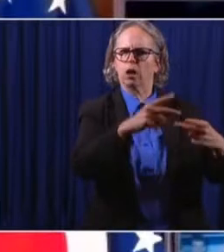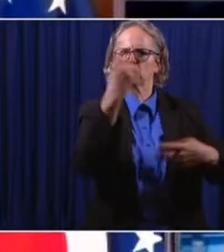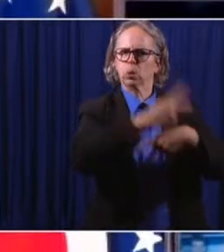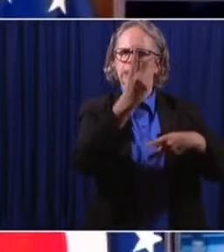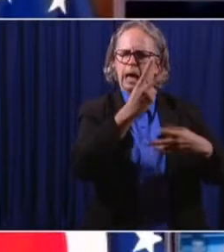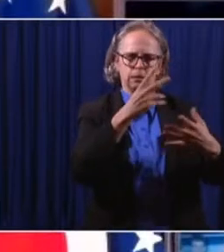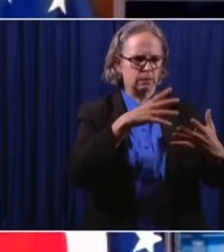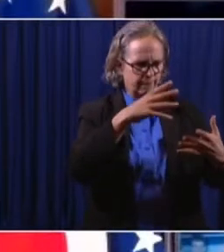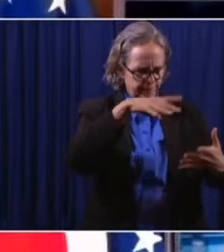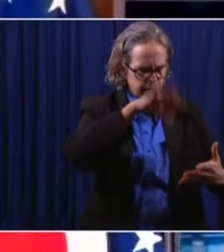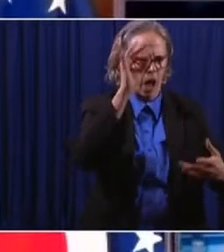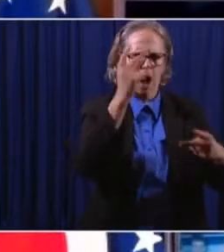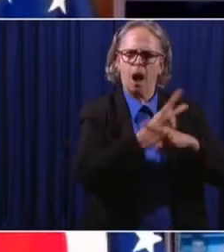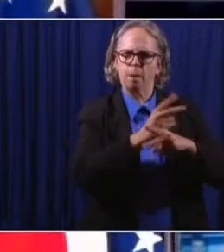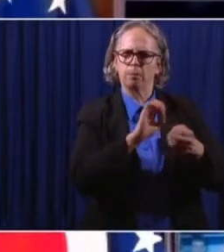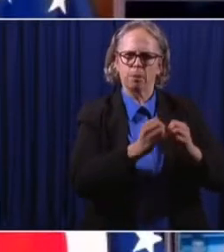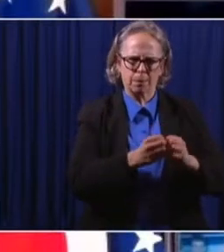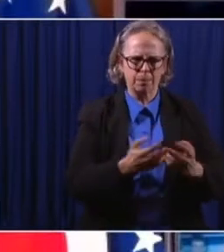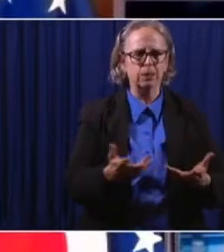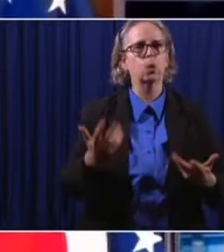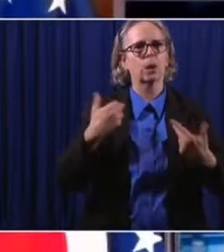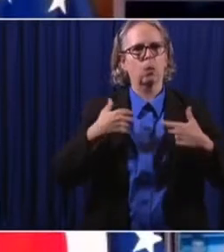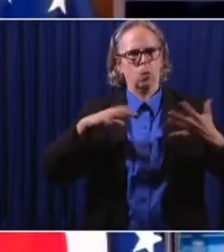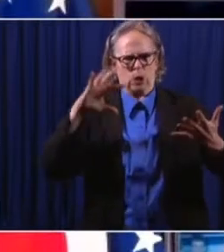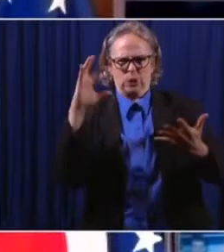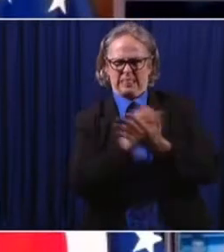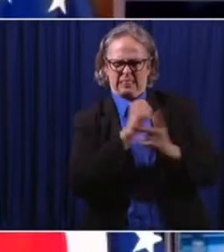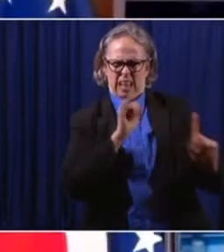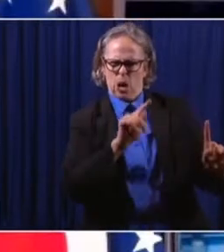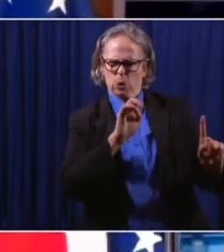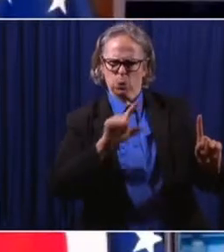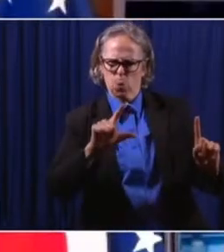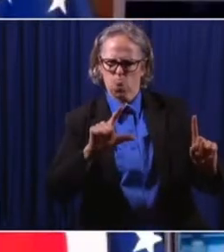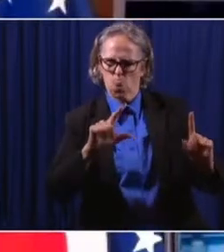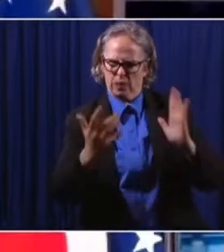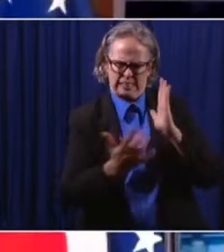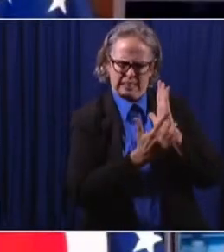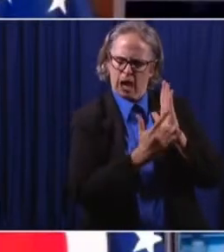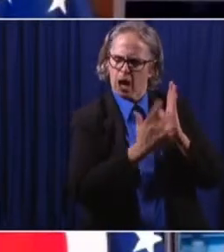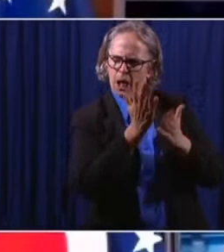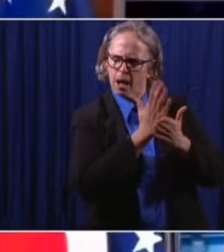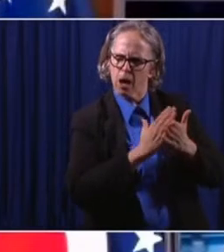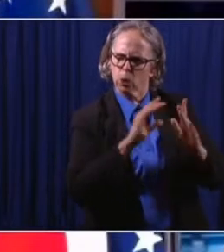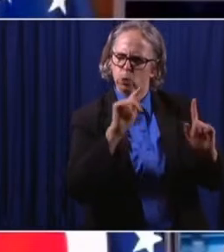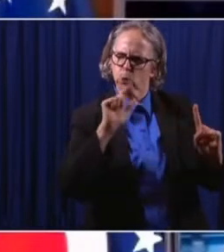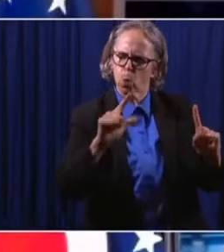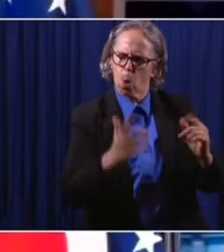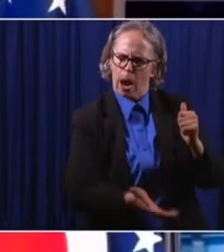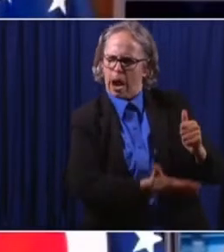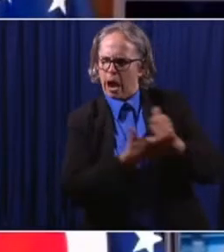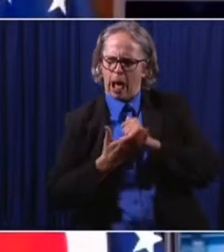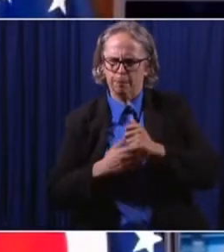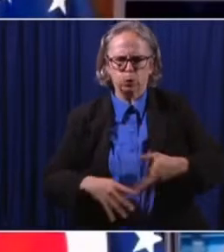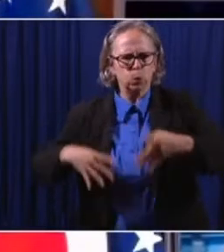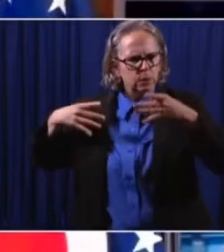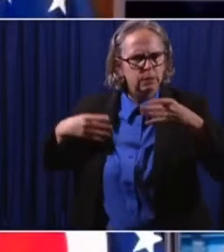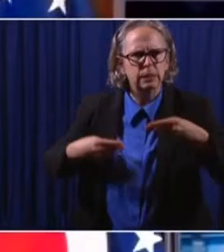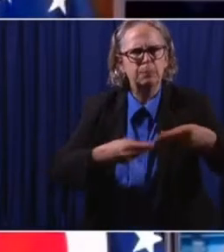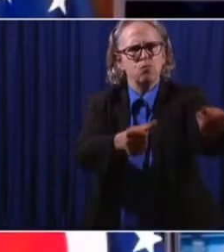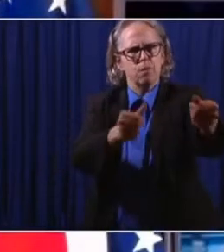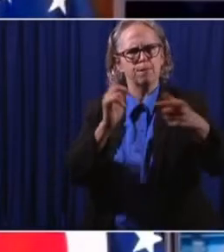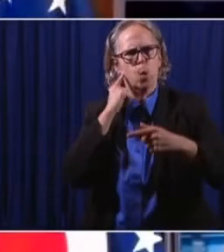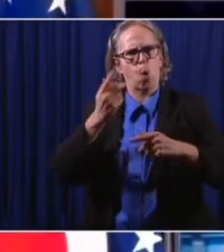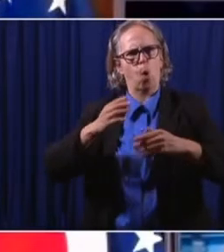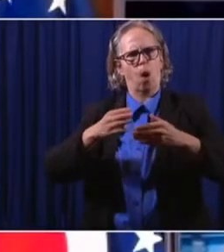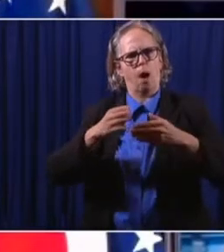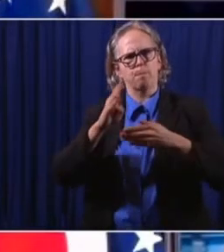just, these are the ways we're trying to use technology to innovate and make it easier to provide the services in the private sector to the public that needs